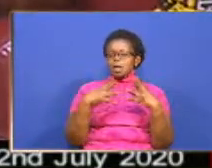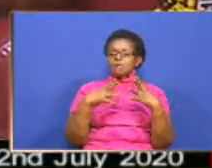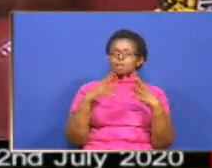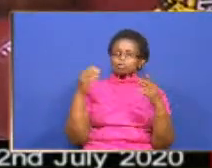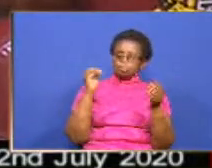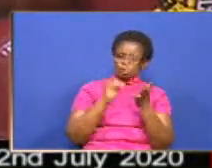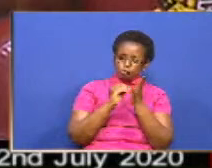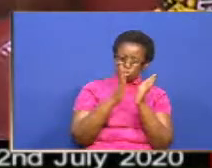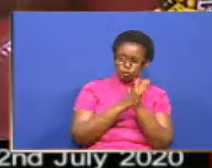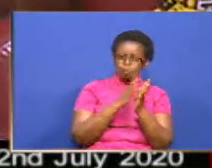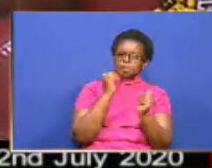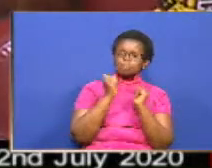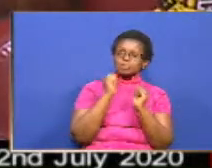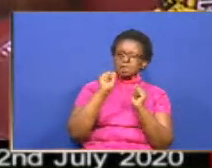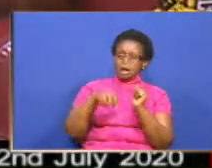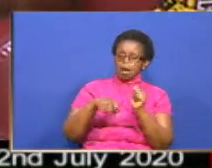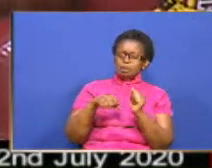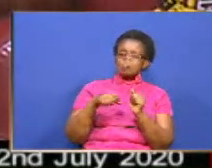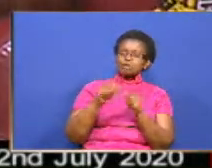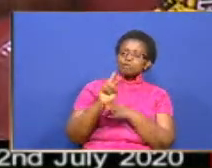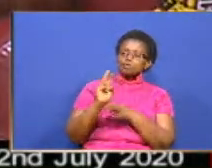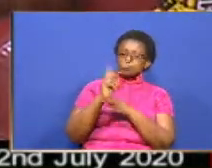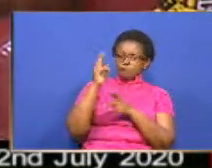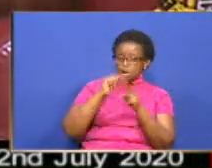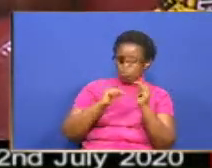useful for the negotiation. Honorable Speaker, I submit.